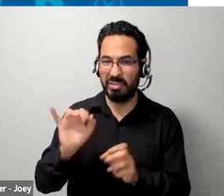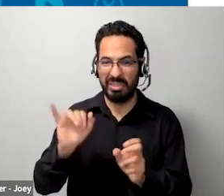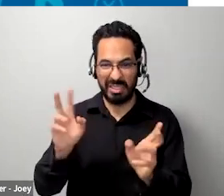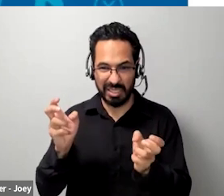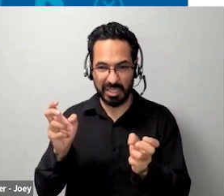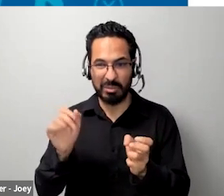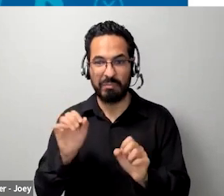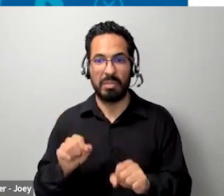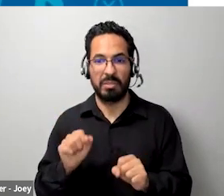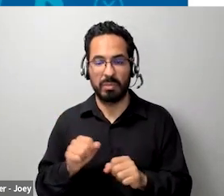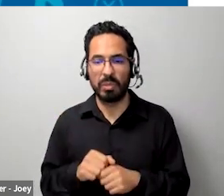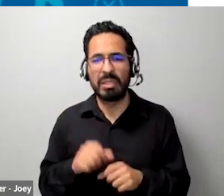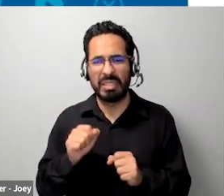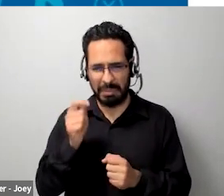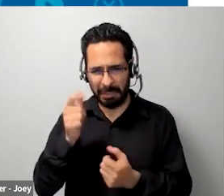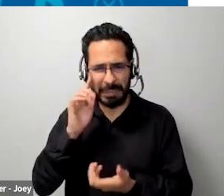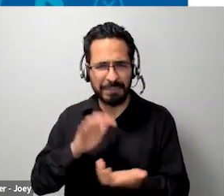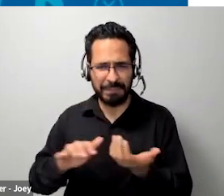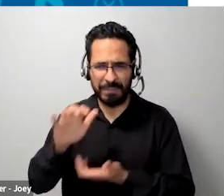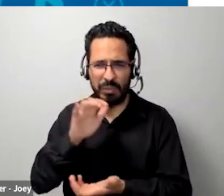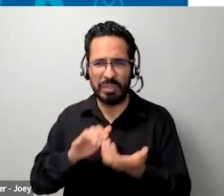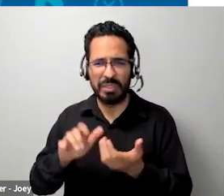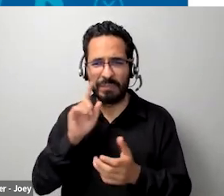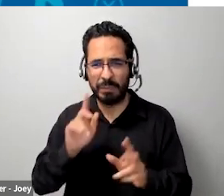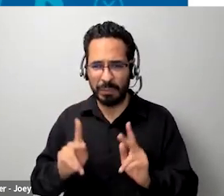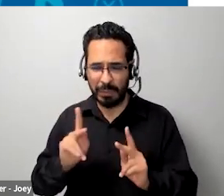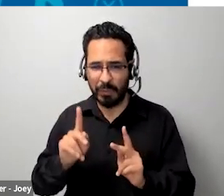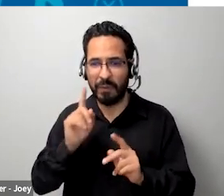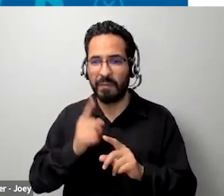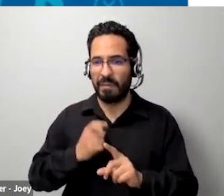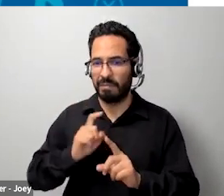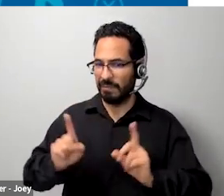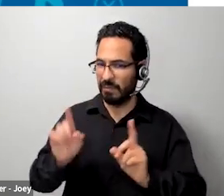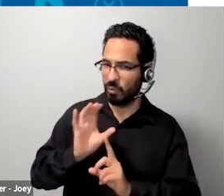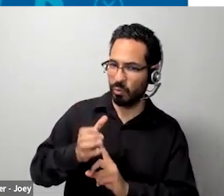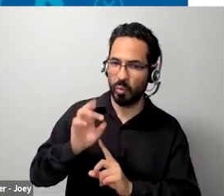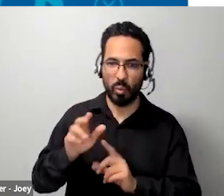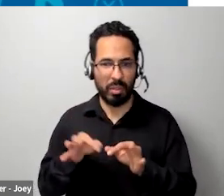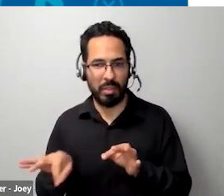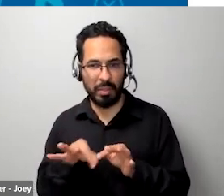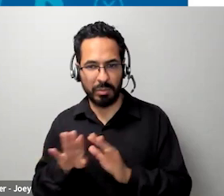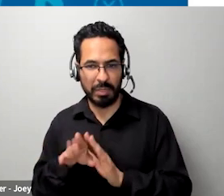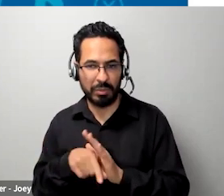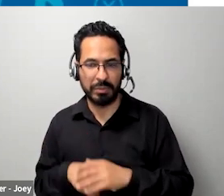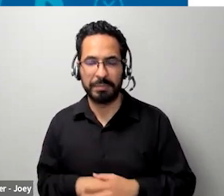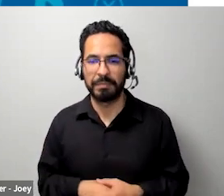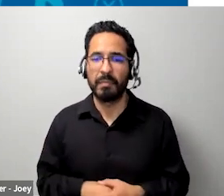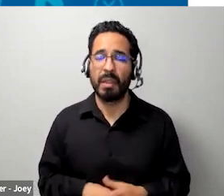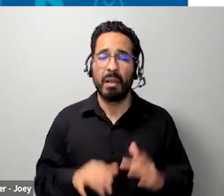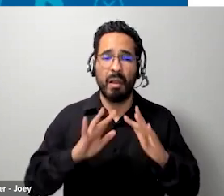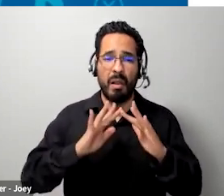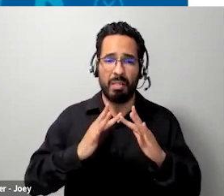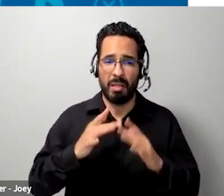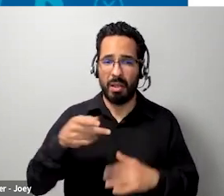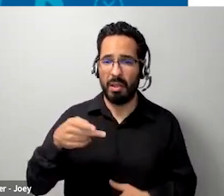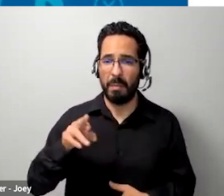be a bit confusing to folks from different cultural or language backgrounds. Online